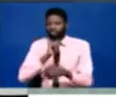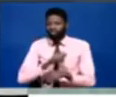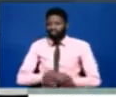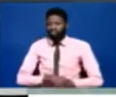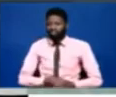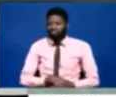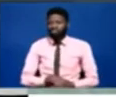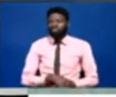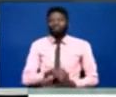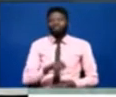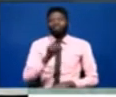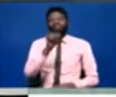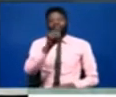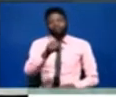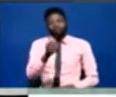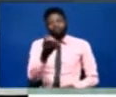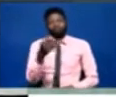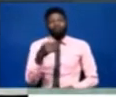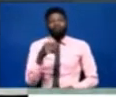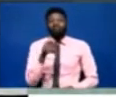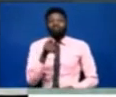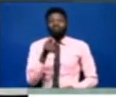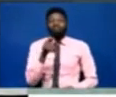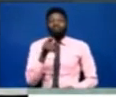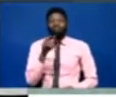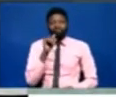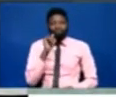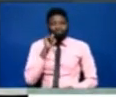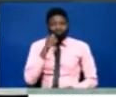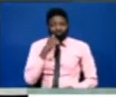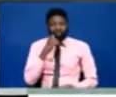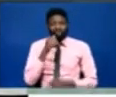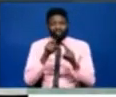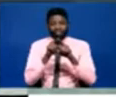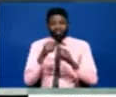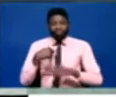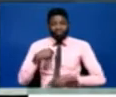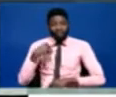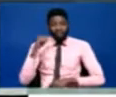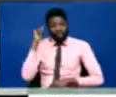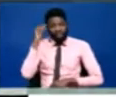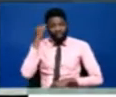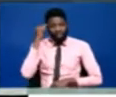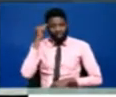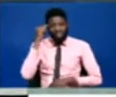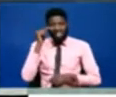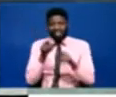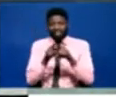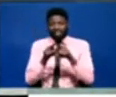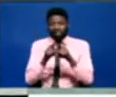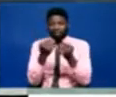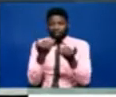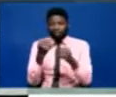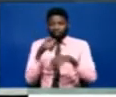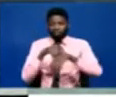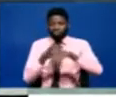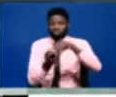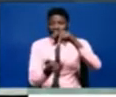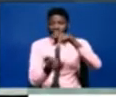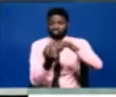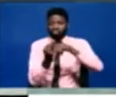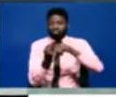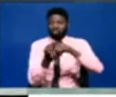Yes, yes, yes. This is very interesting, and I think it's coming out very clearly. Mm. People are